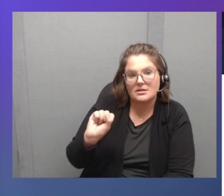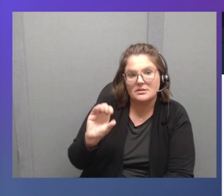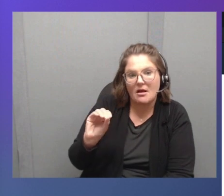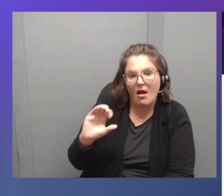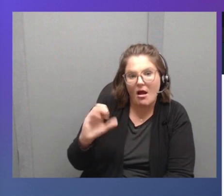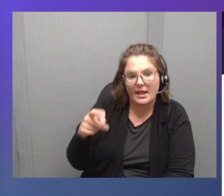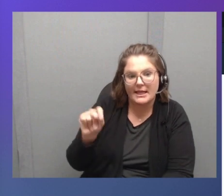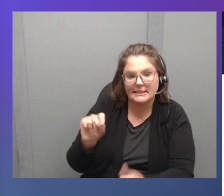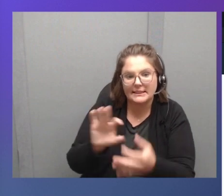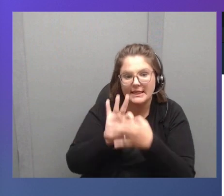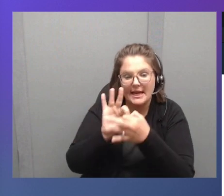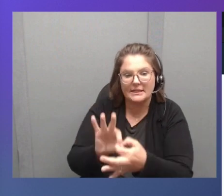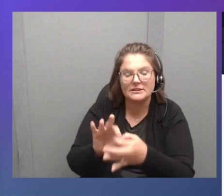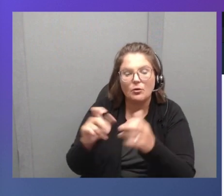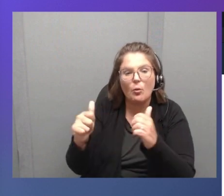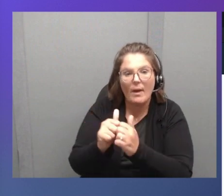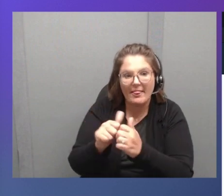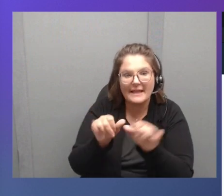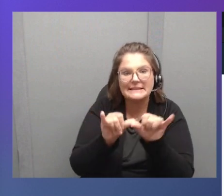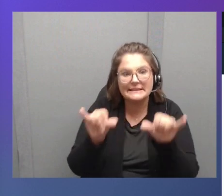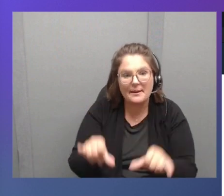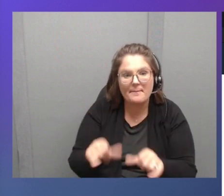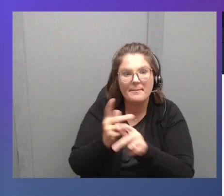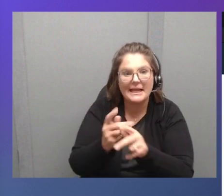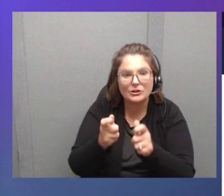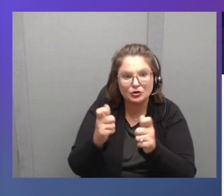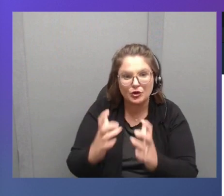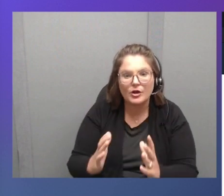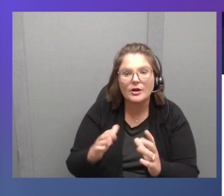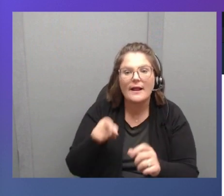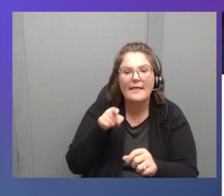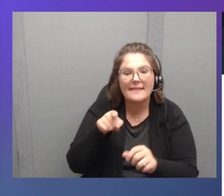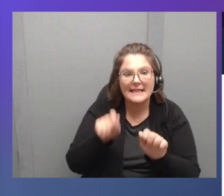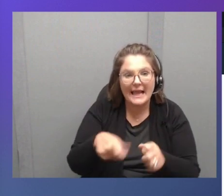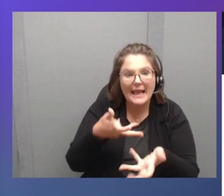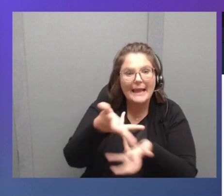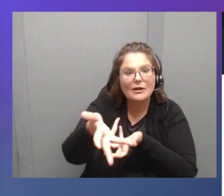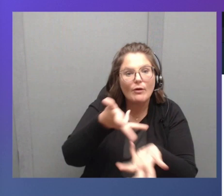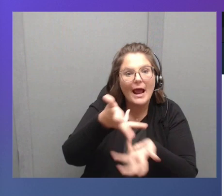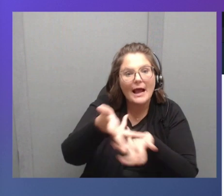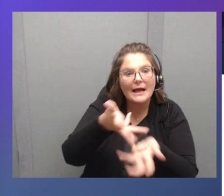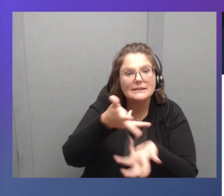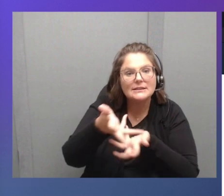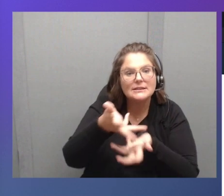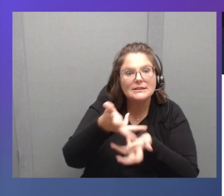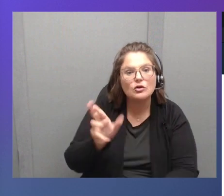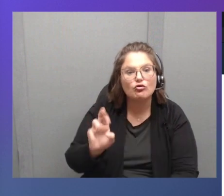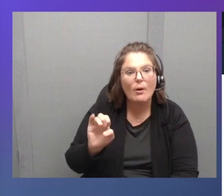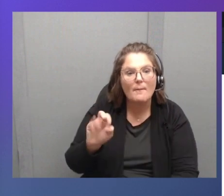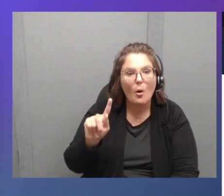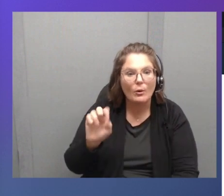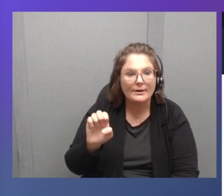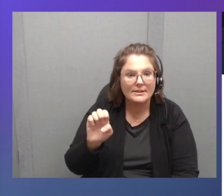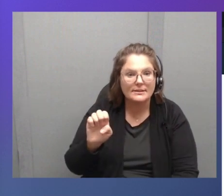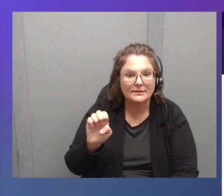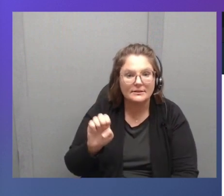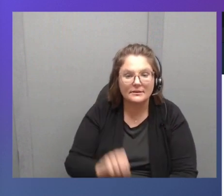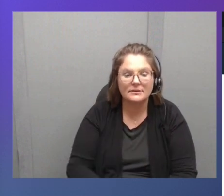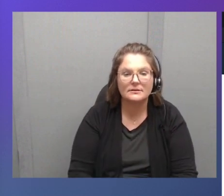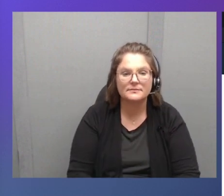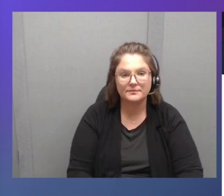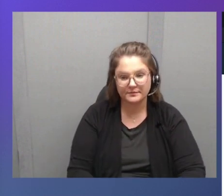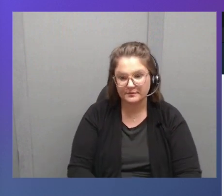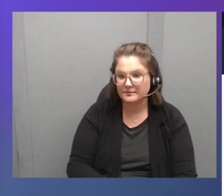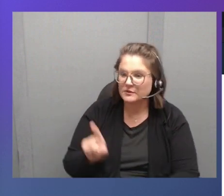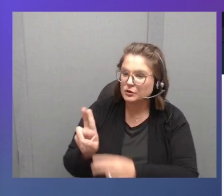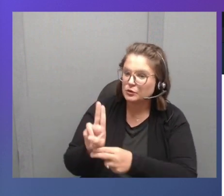through Systems Manager. And here I'm able to interact with this system remotely. So it is actually using the RDP protocol, not something